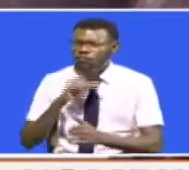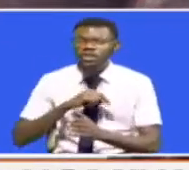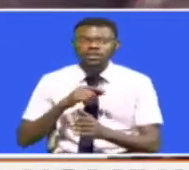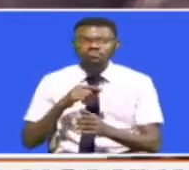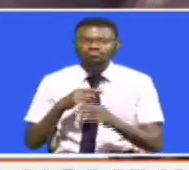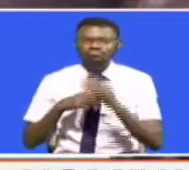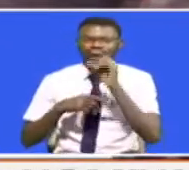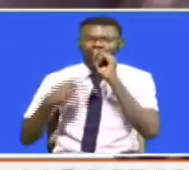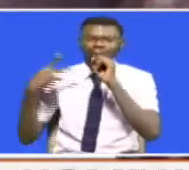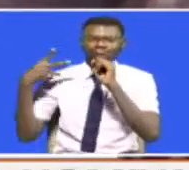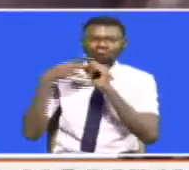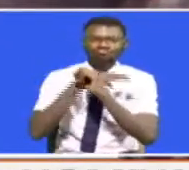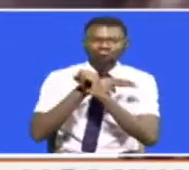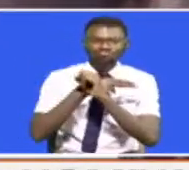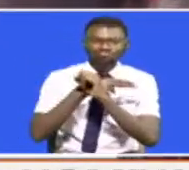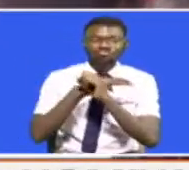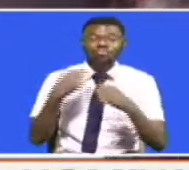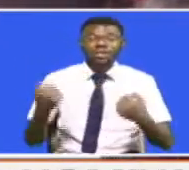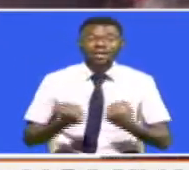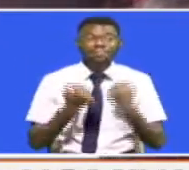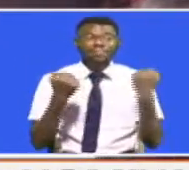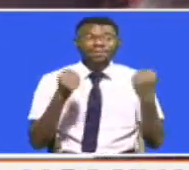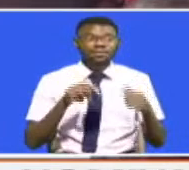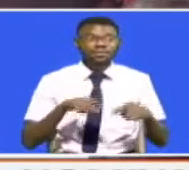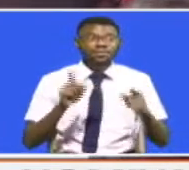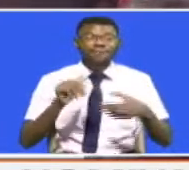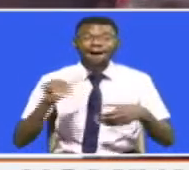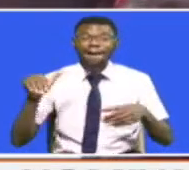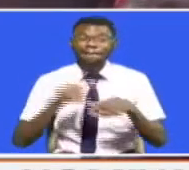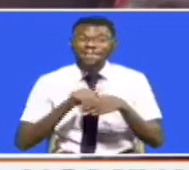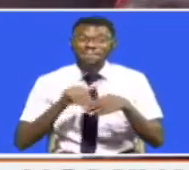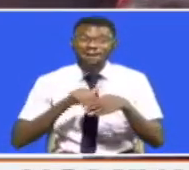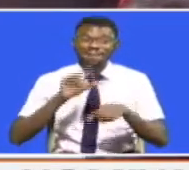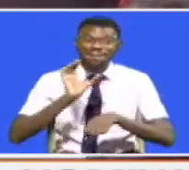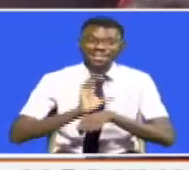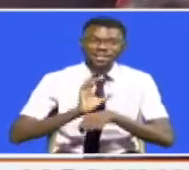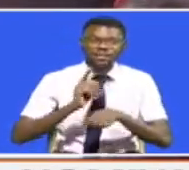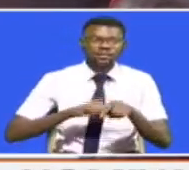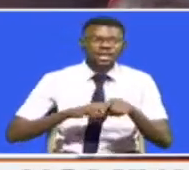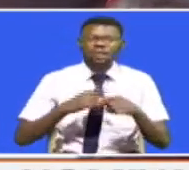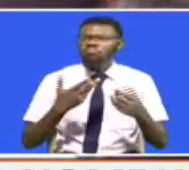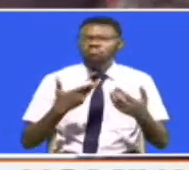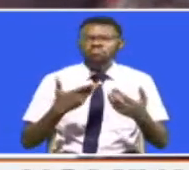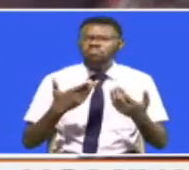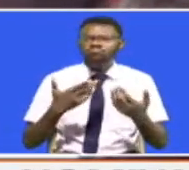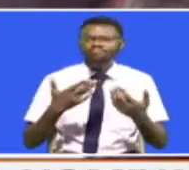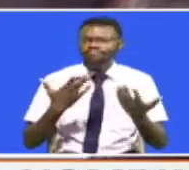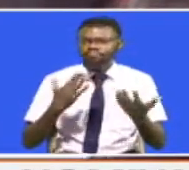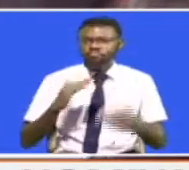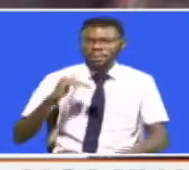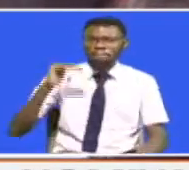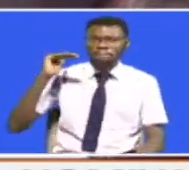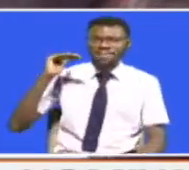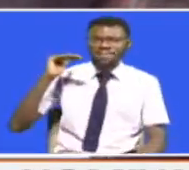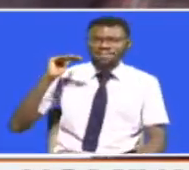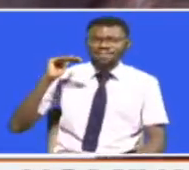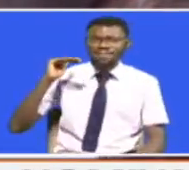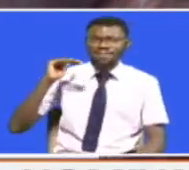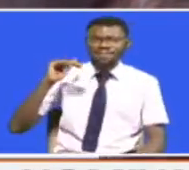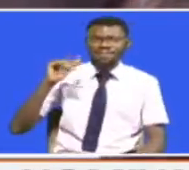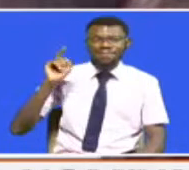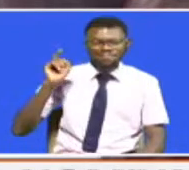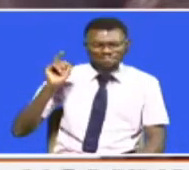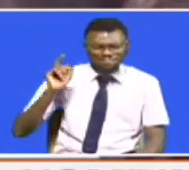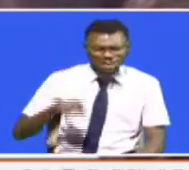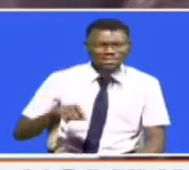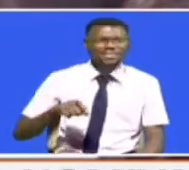become a member of the church, then at whatever age you change and become a Nomia church member,